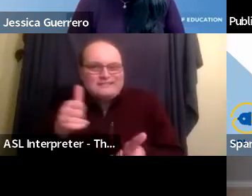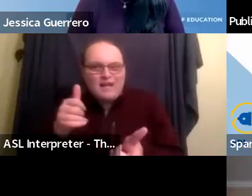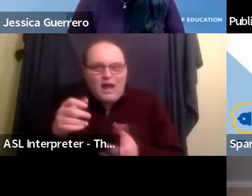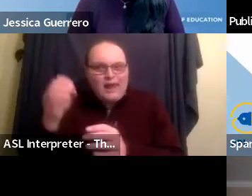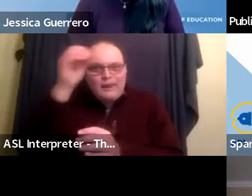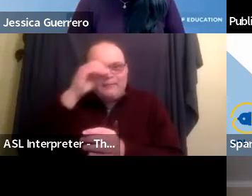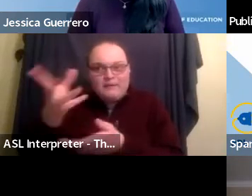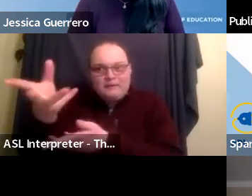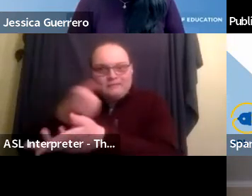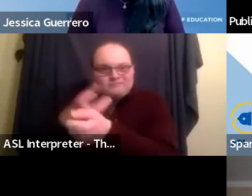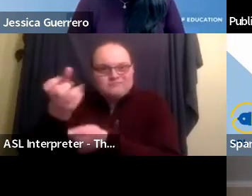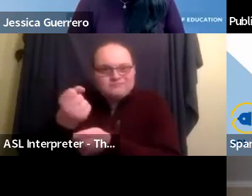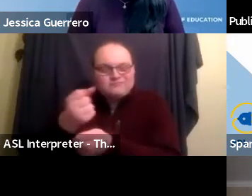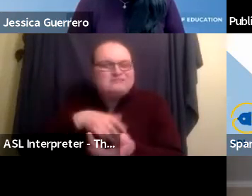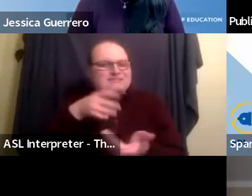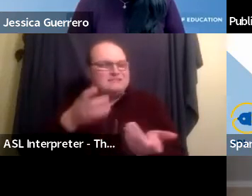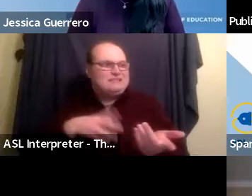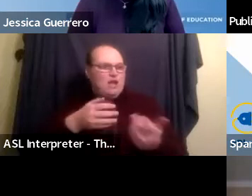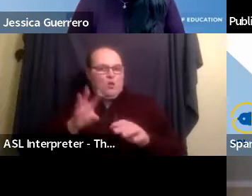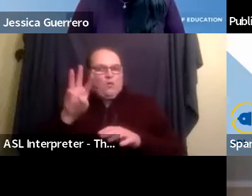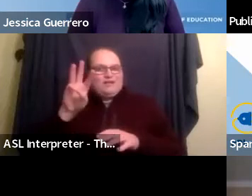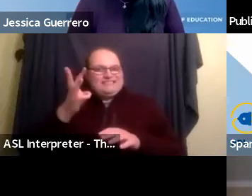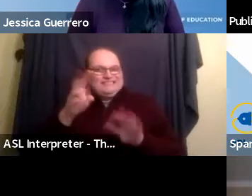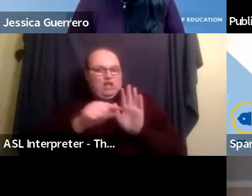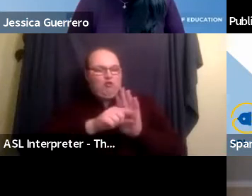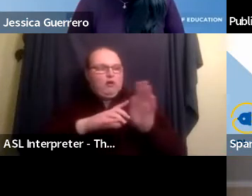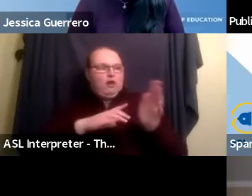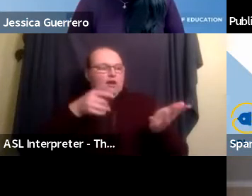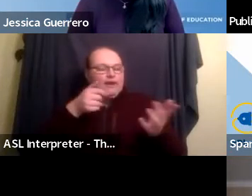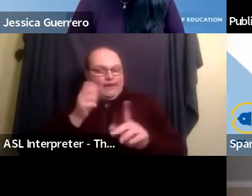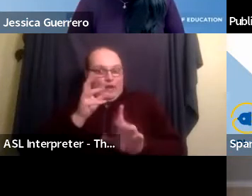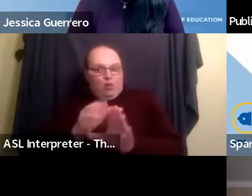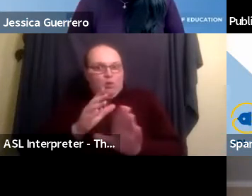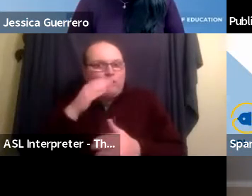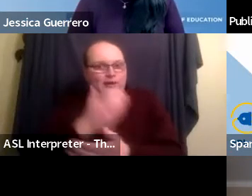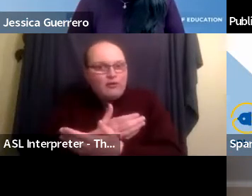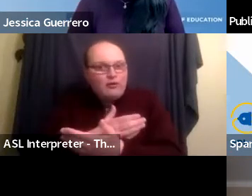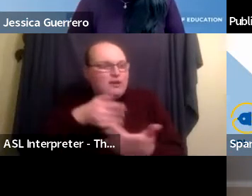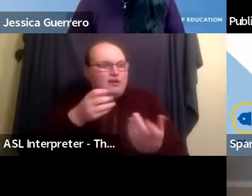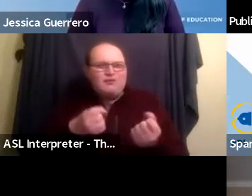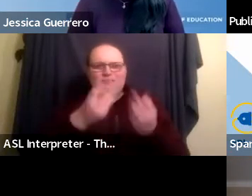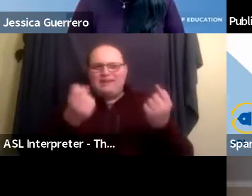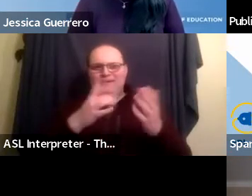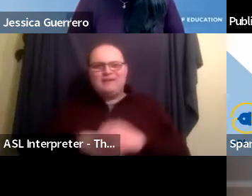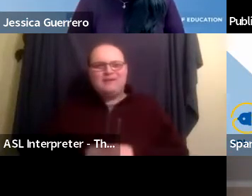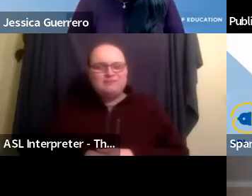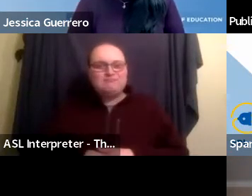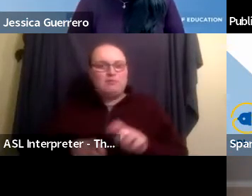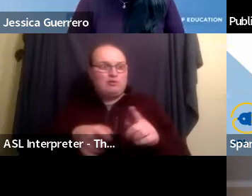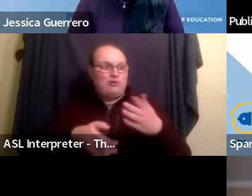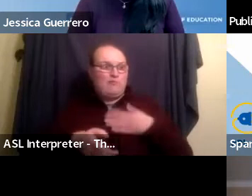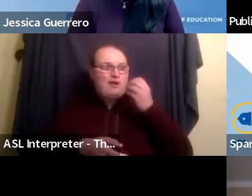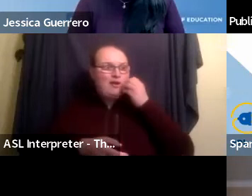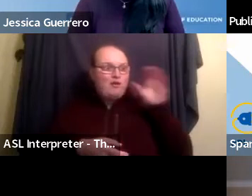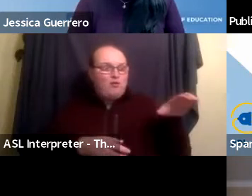know, there are many sixth graders as well, like my daughter. And one of the things about the school too is it is within close proximity to my house,